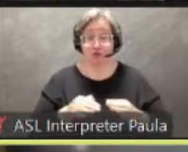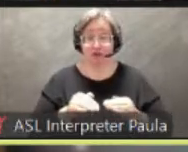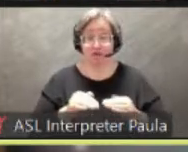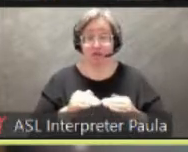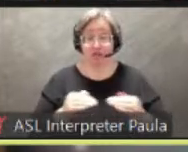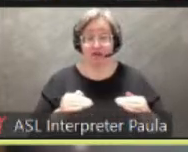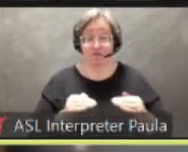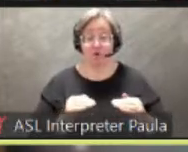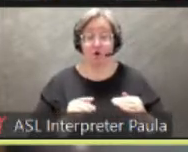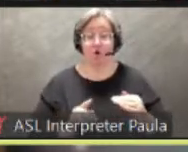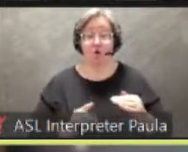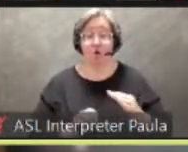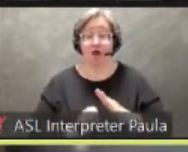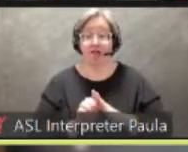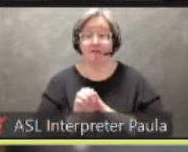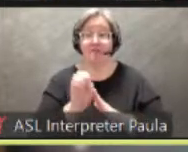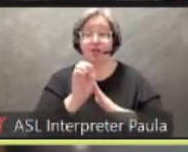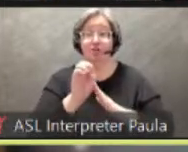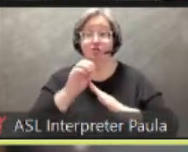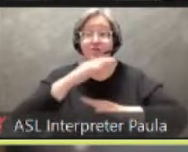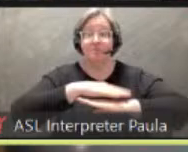level. Next slide.